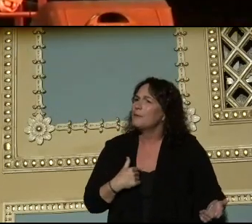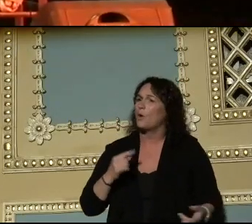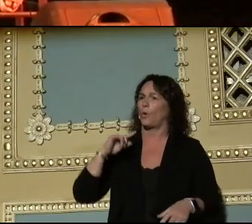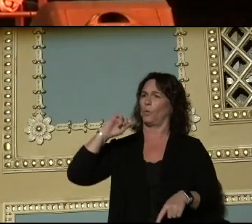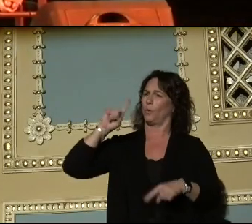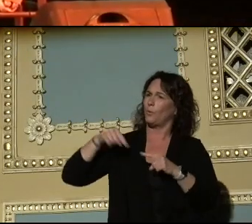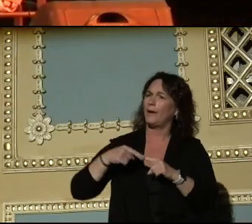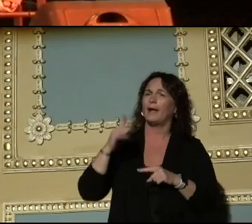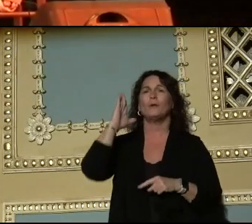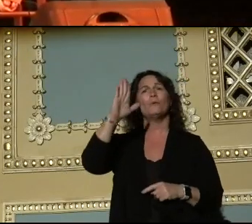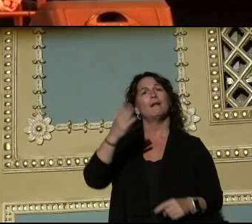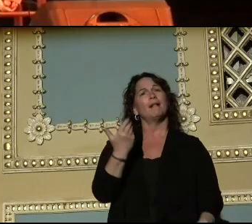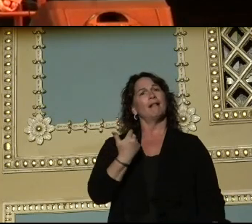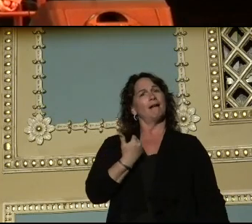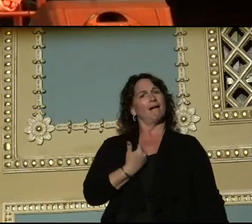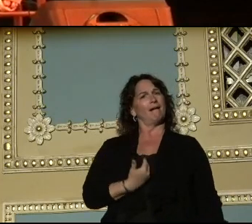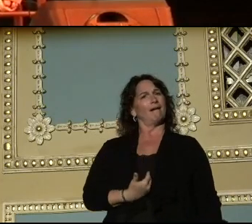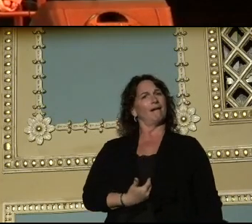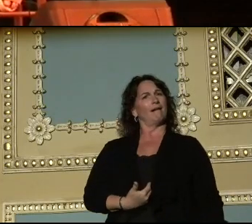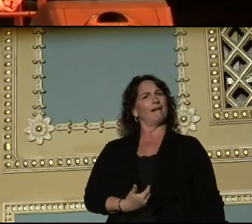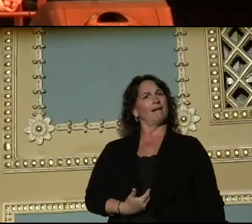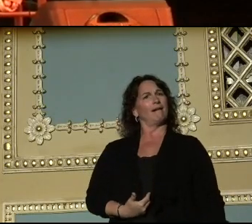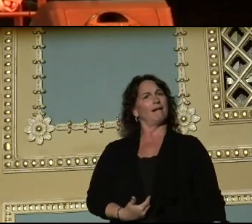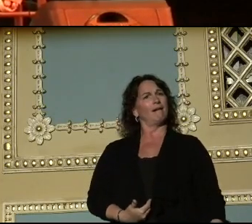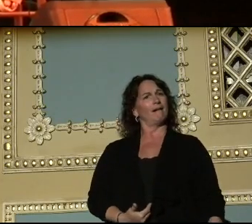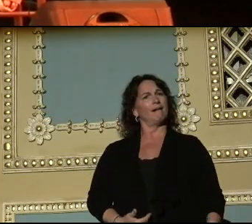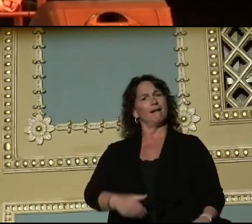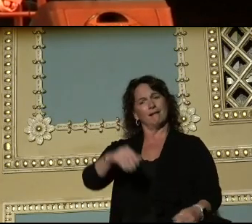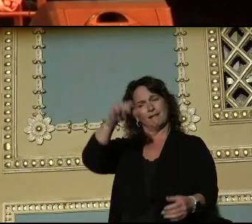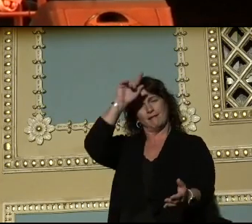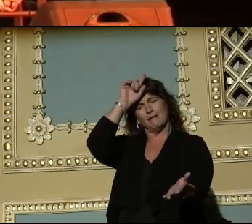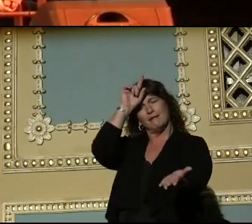will I be